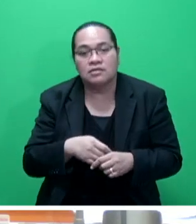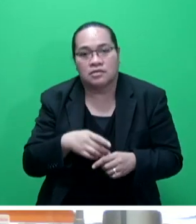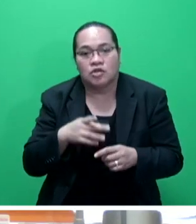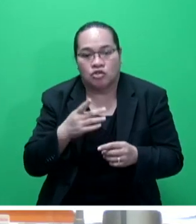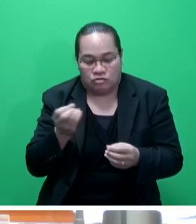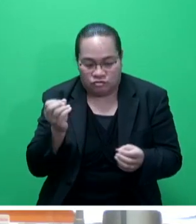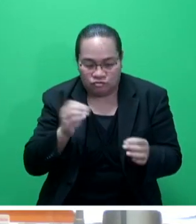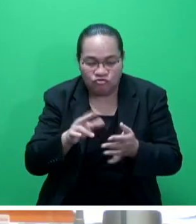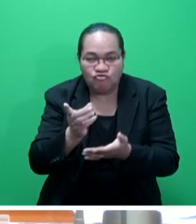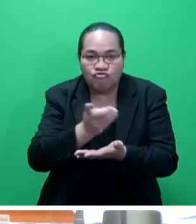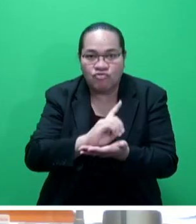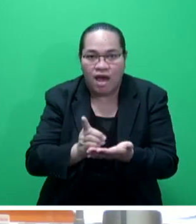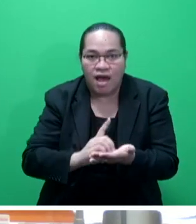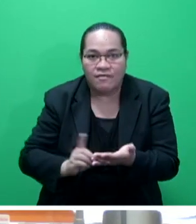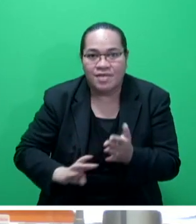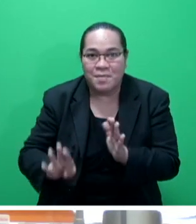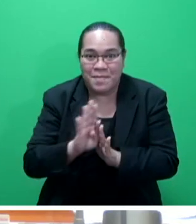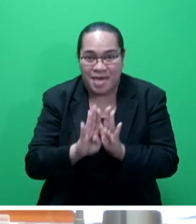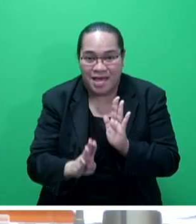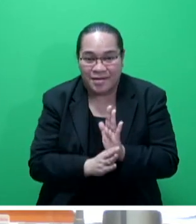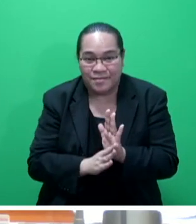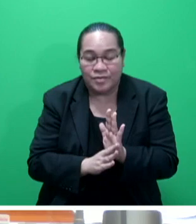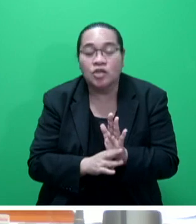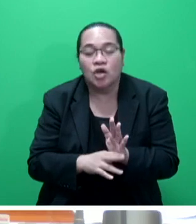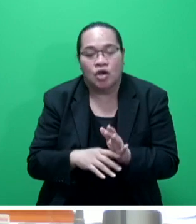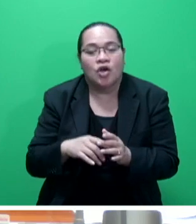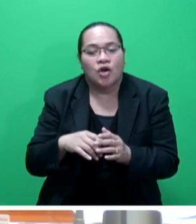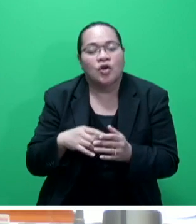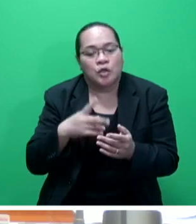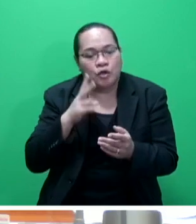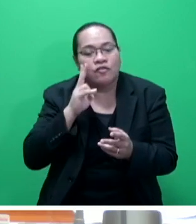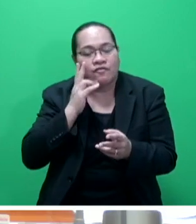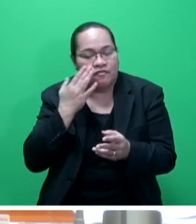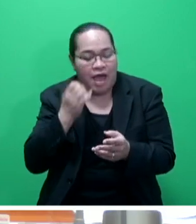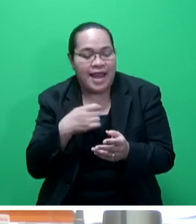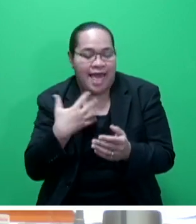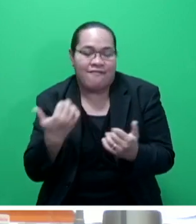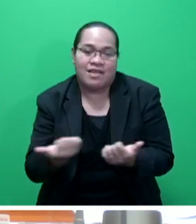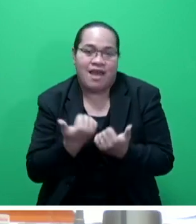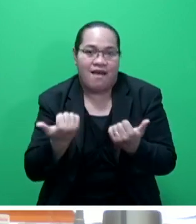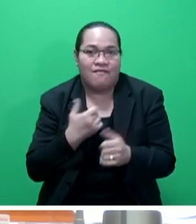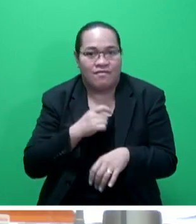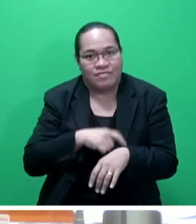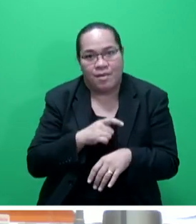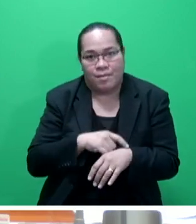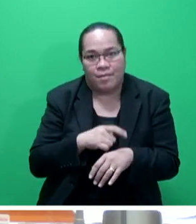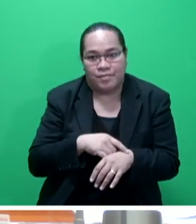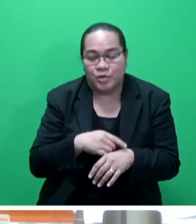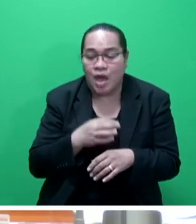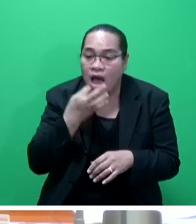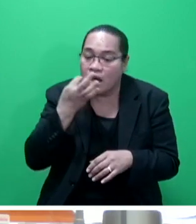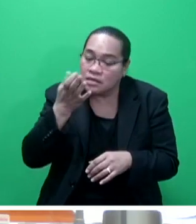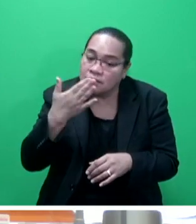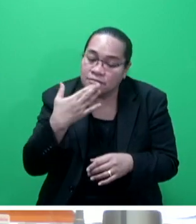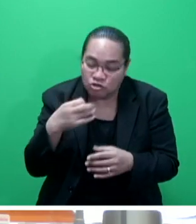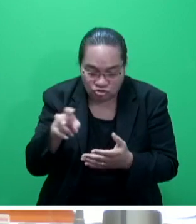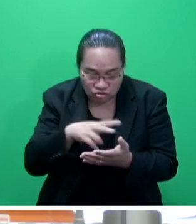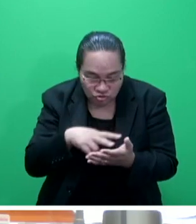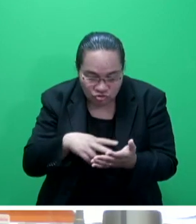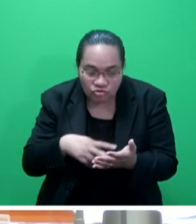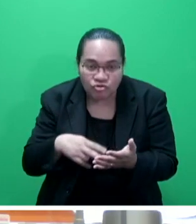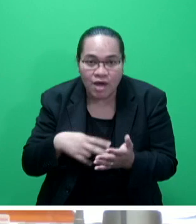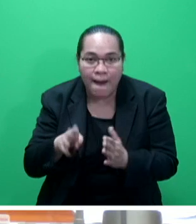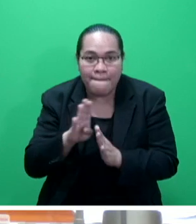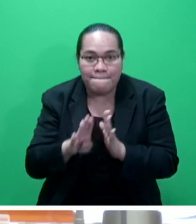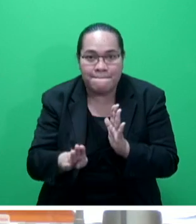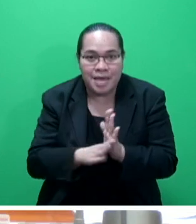drafting of the bill. So I think you would find there's ample time. And again, I would urge Honourable Prasad to look at this bill in detail,